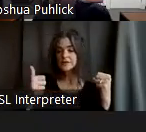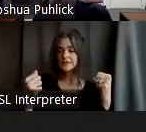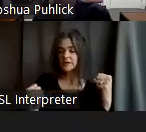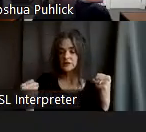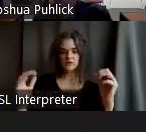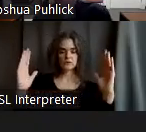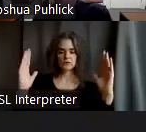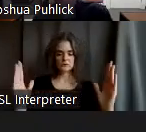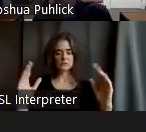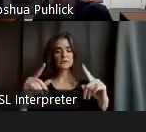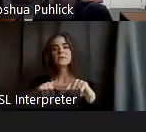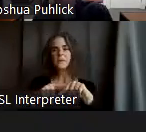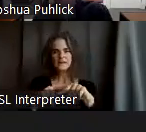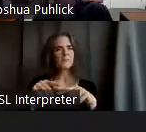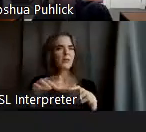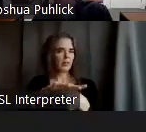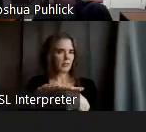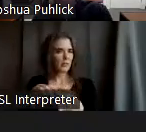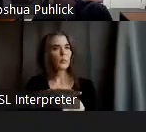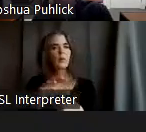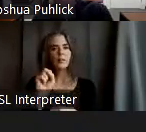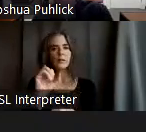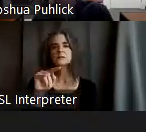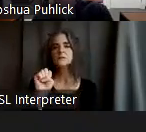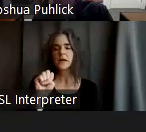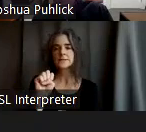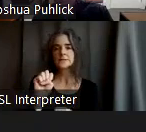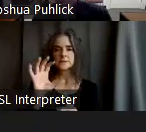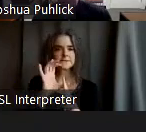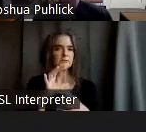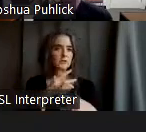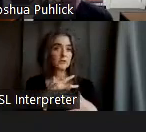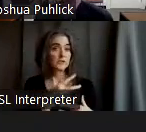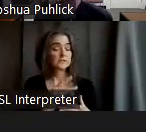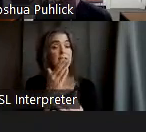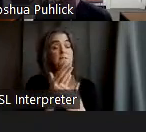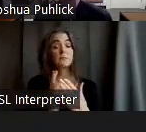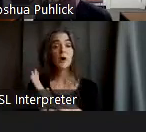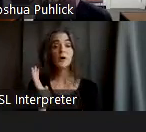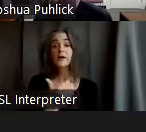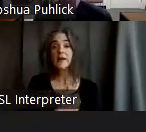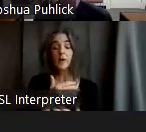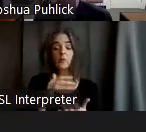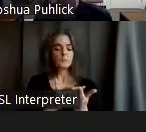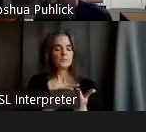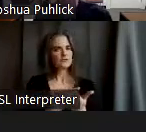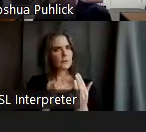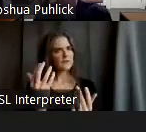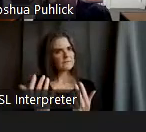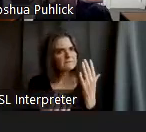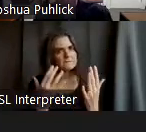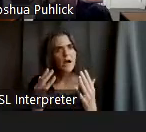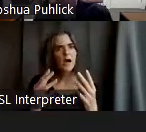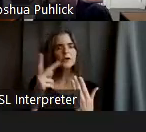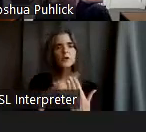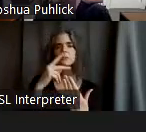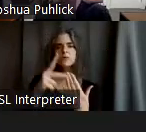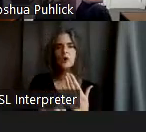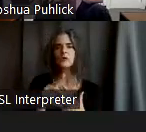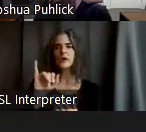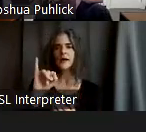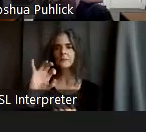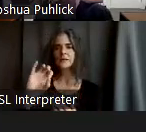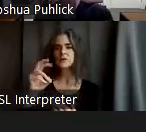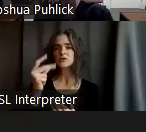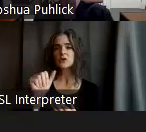site conditions. As part of our prescribed fire program at Ichauway, we